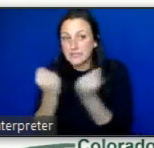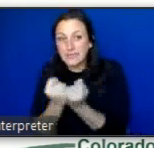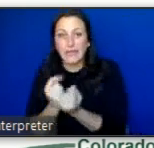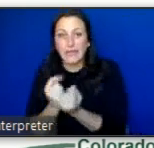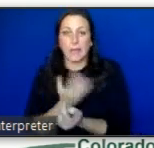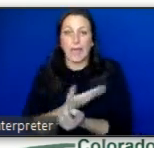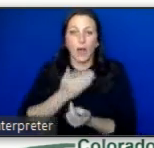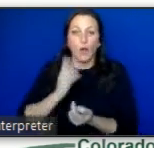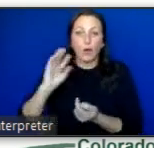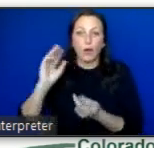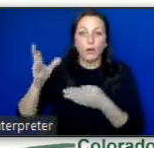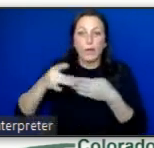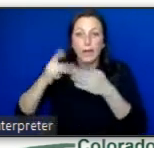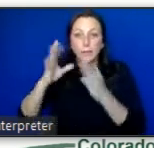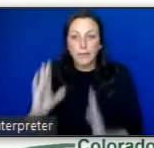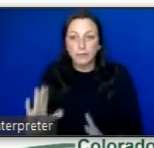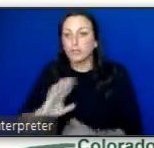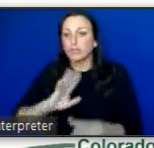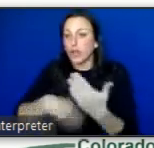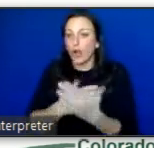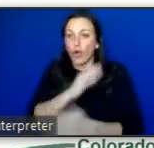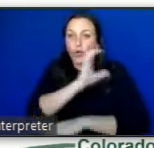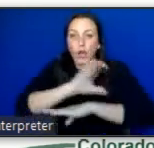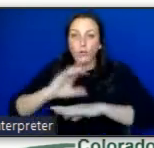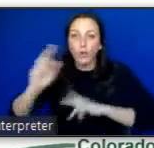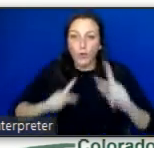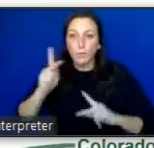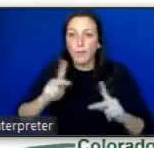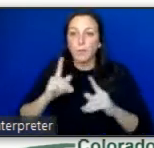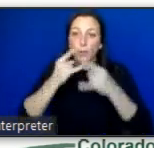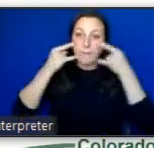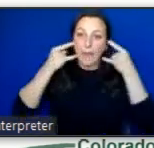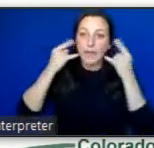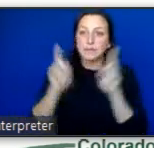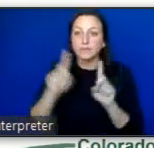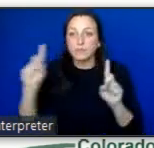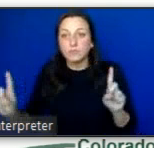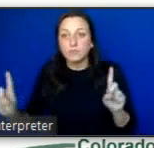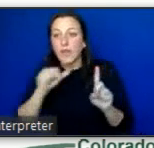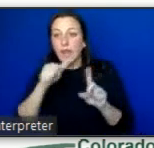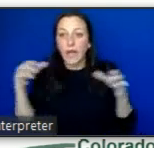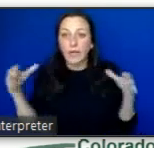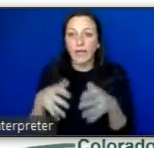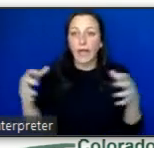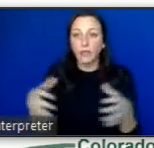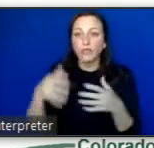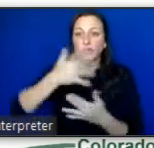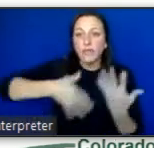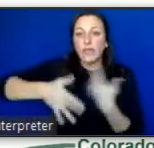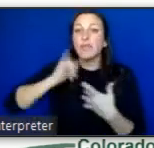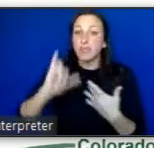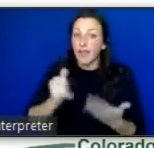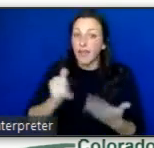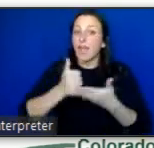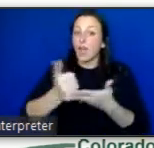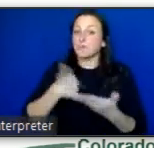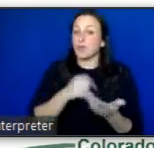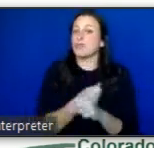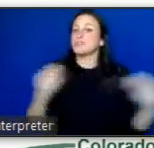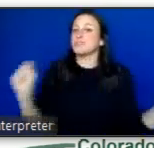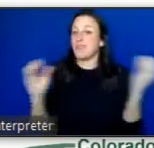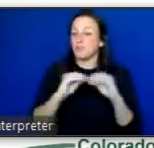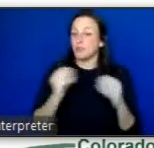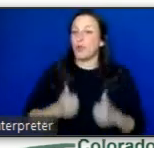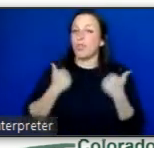took, so wearing masks, social distancing, avoiding gatherings, all of those things made a difference, and we saved more lives here in